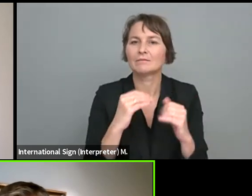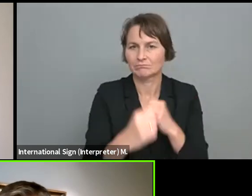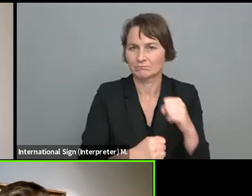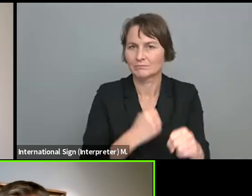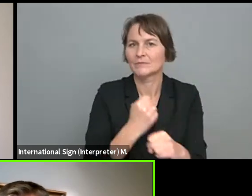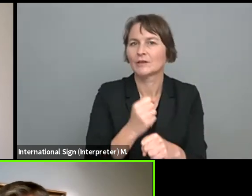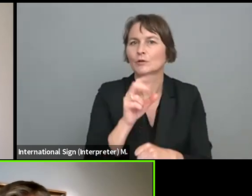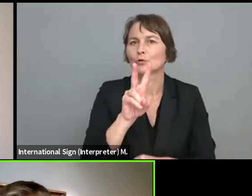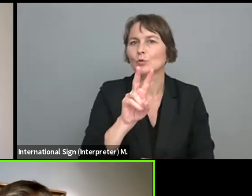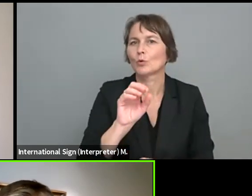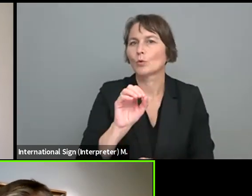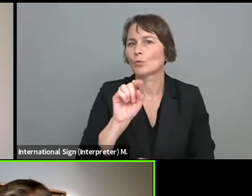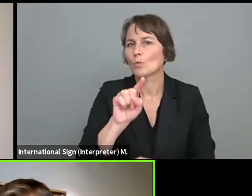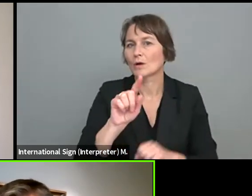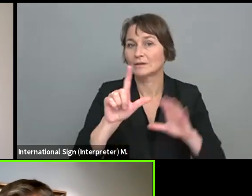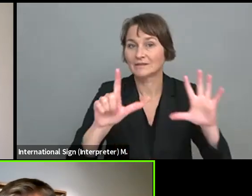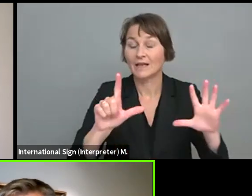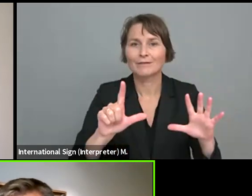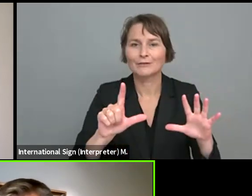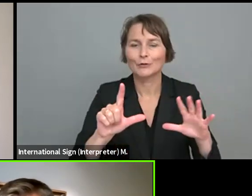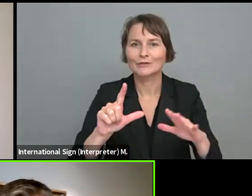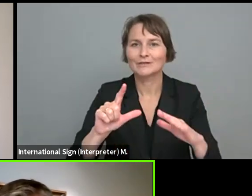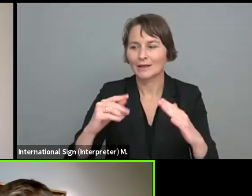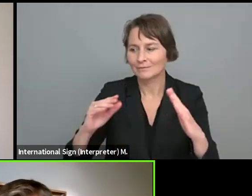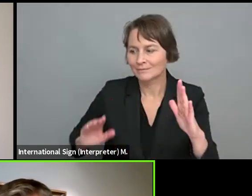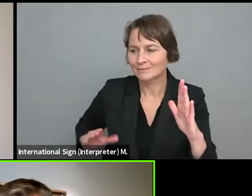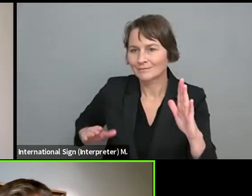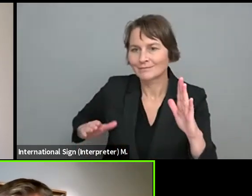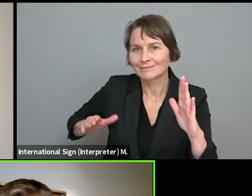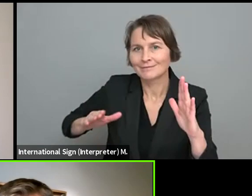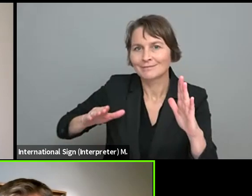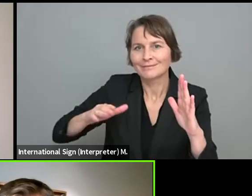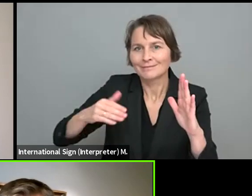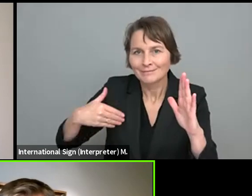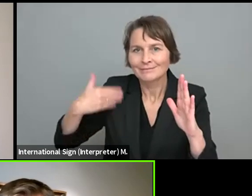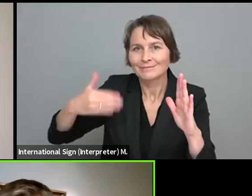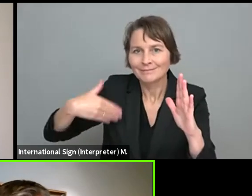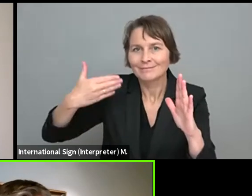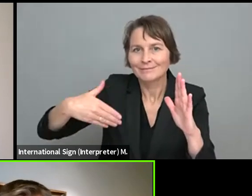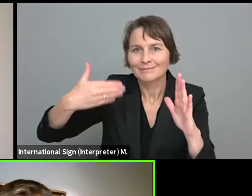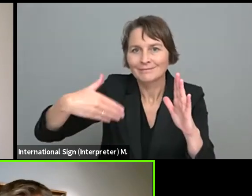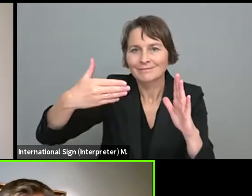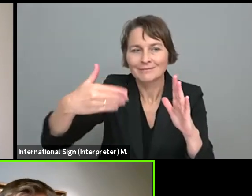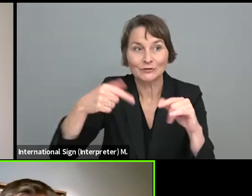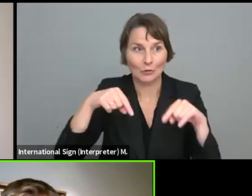it's growing momentum. It's like a steam train, really. We are at a place in Iceland right